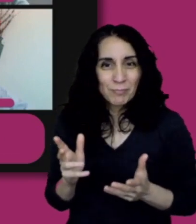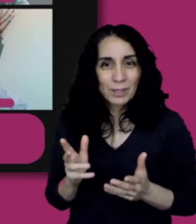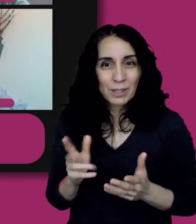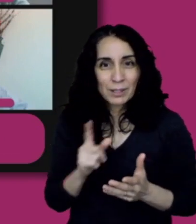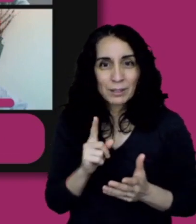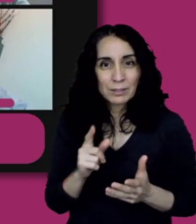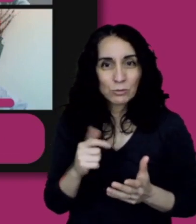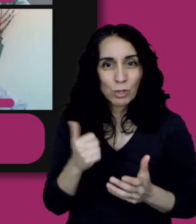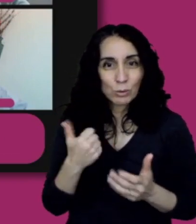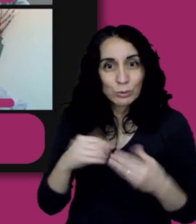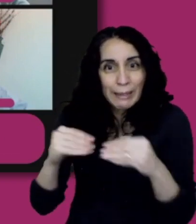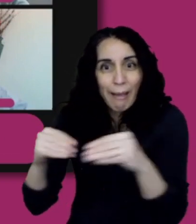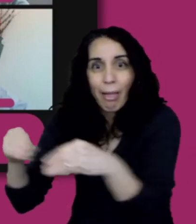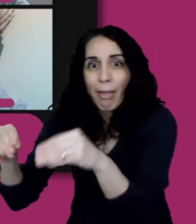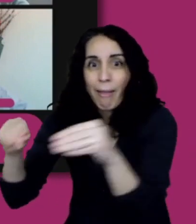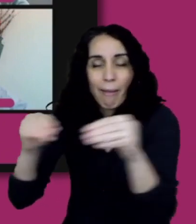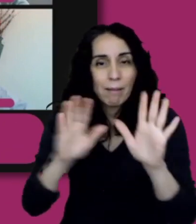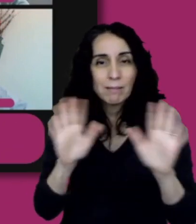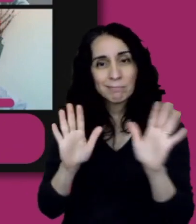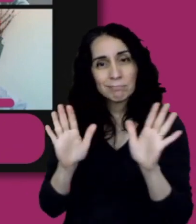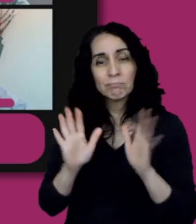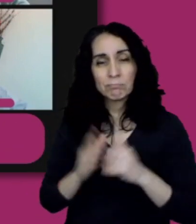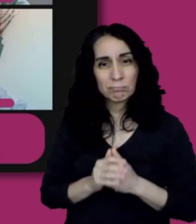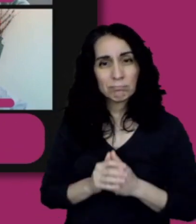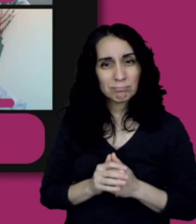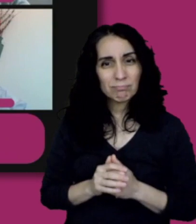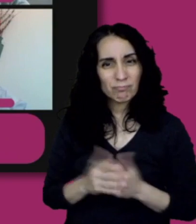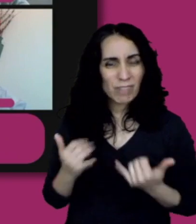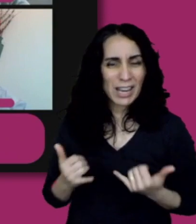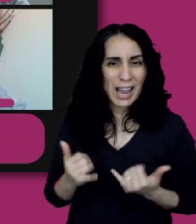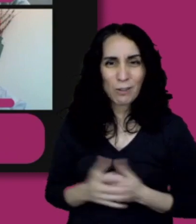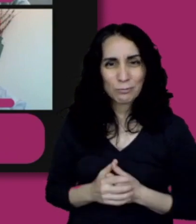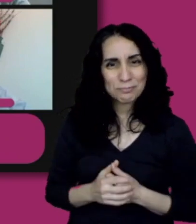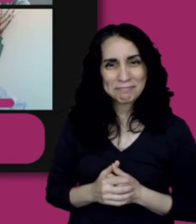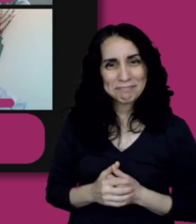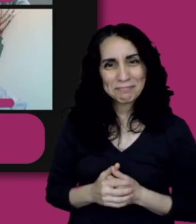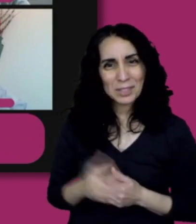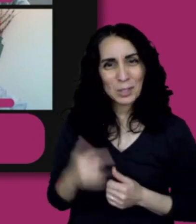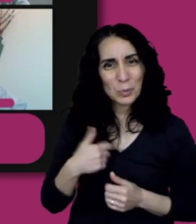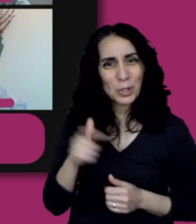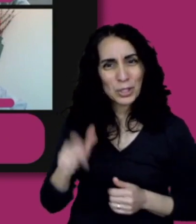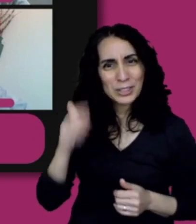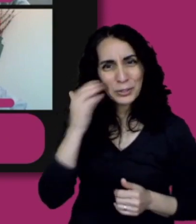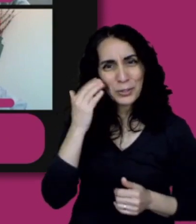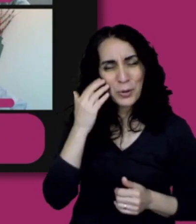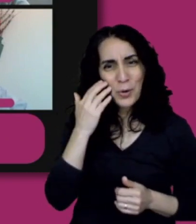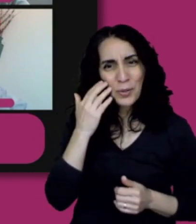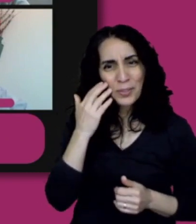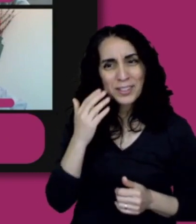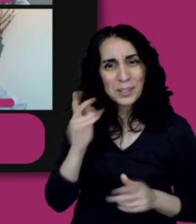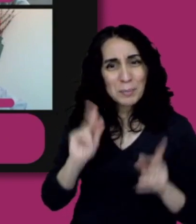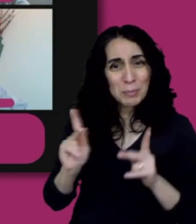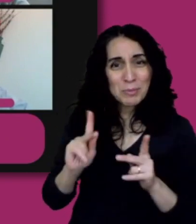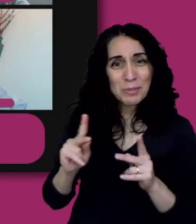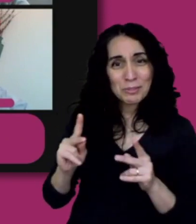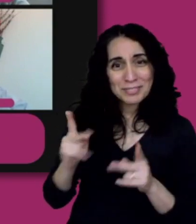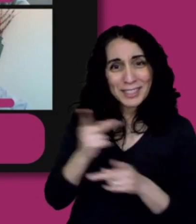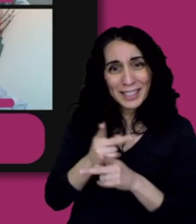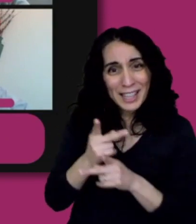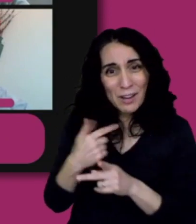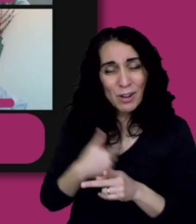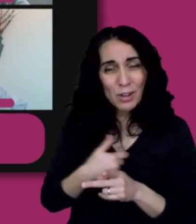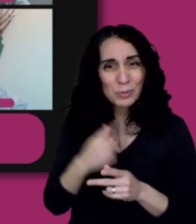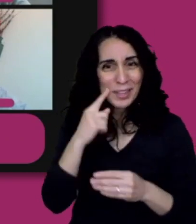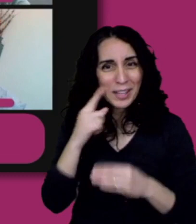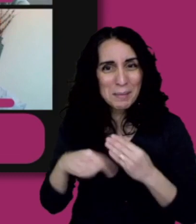buy our products here, buy our products there. It's we all just need to know that other people are looking out